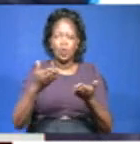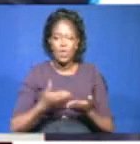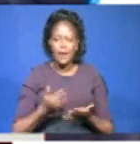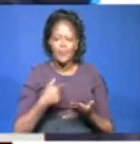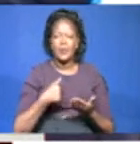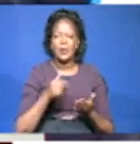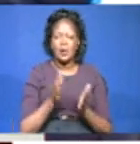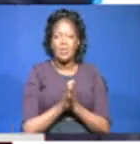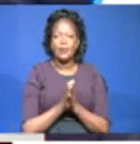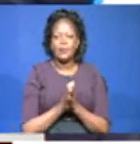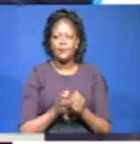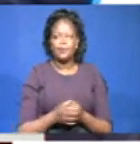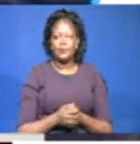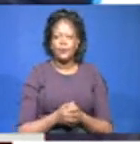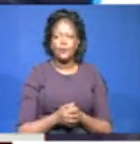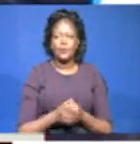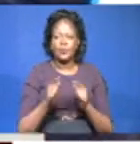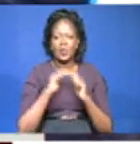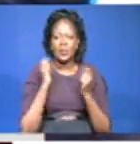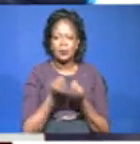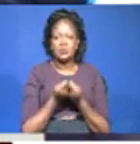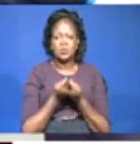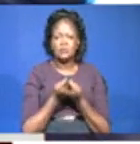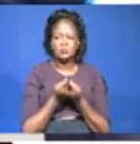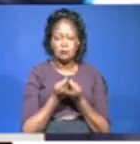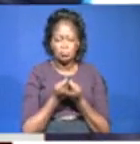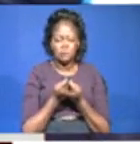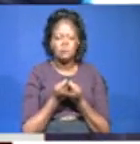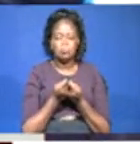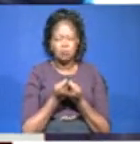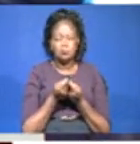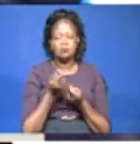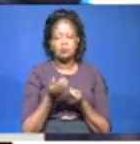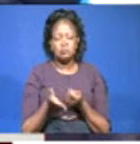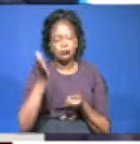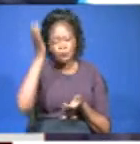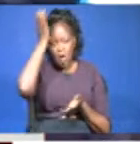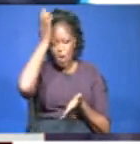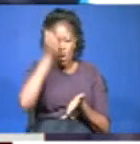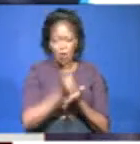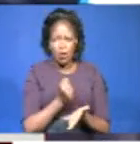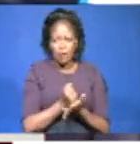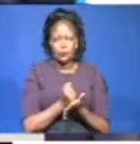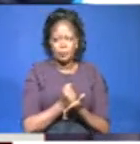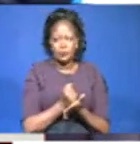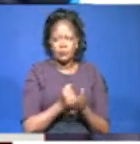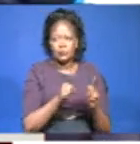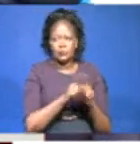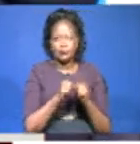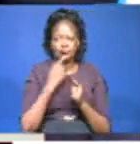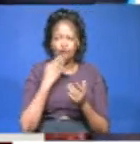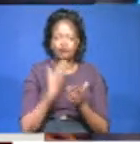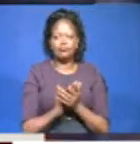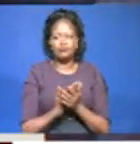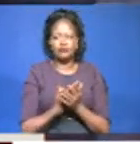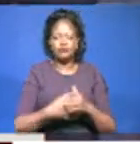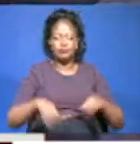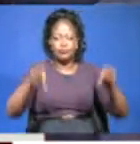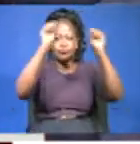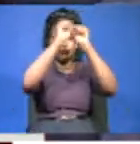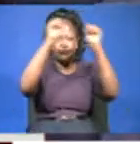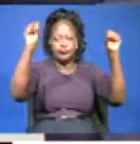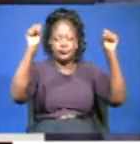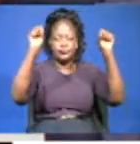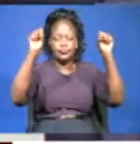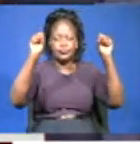of the team to the defense headquarters. And on the onset, I want to thank His Excellency the President and the